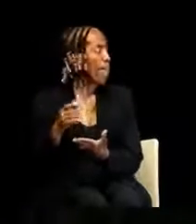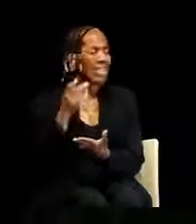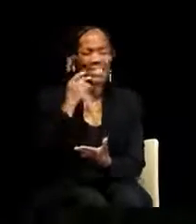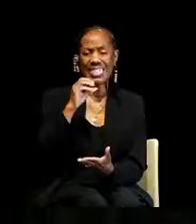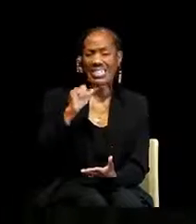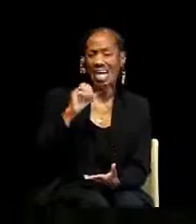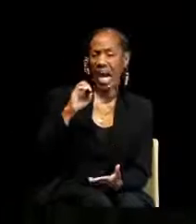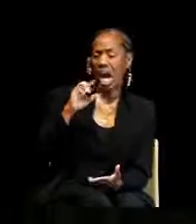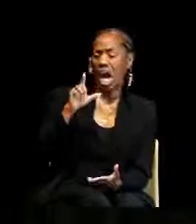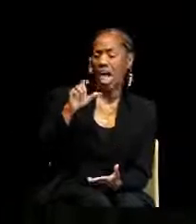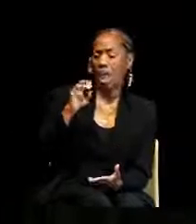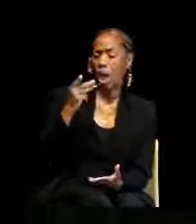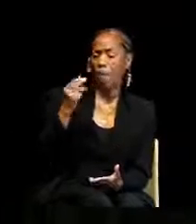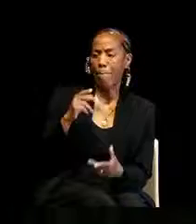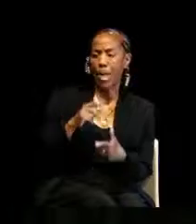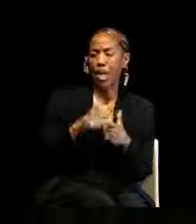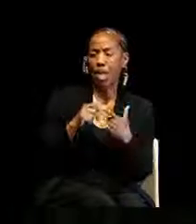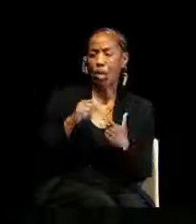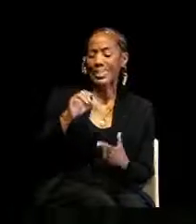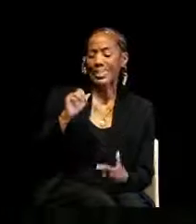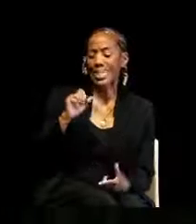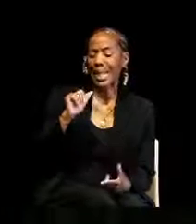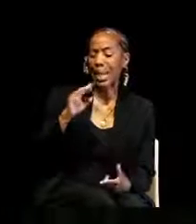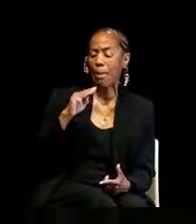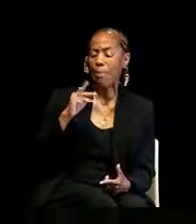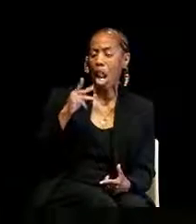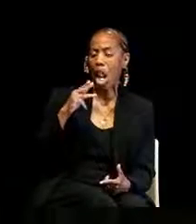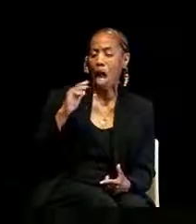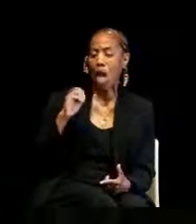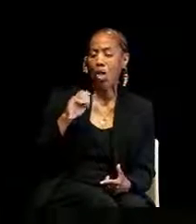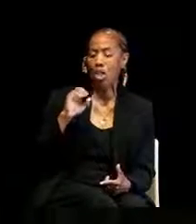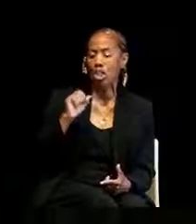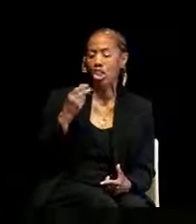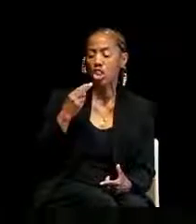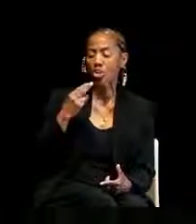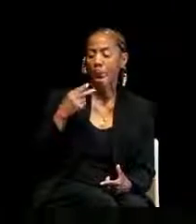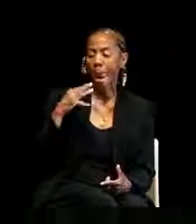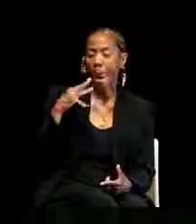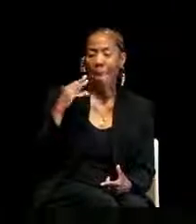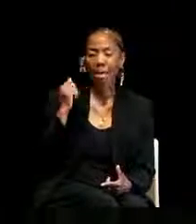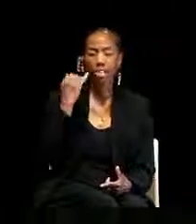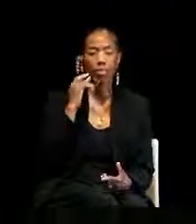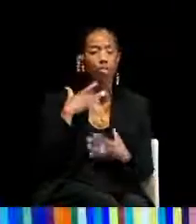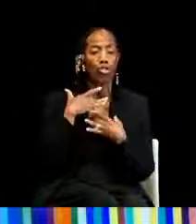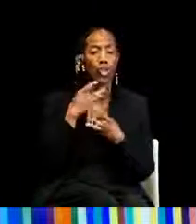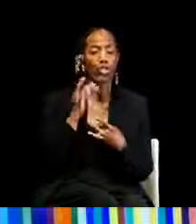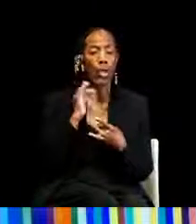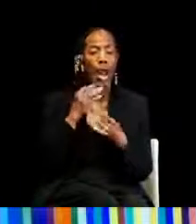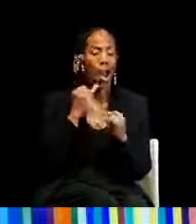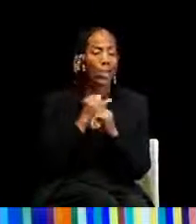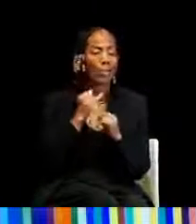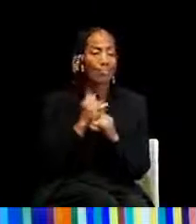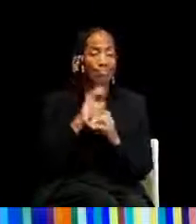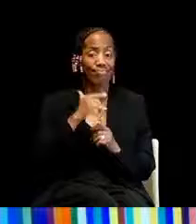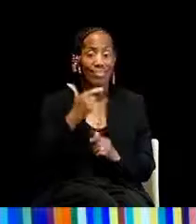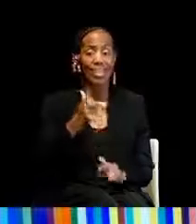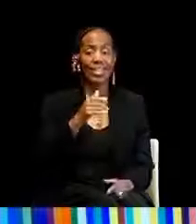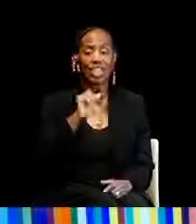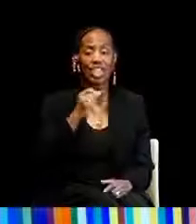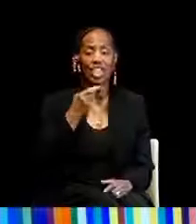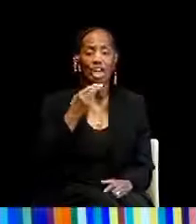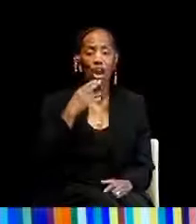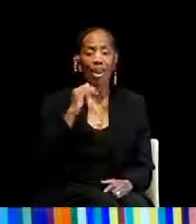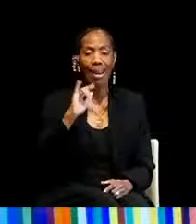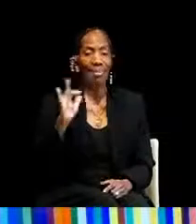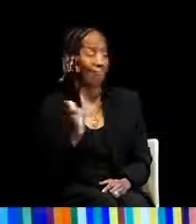Solomon, Simone, or Sharina, if you're interested in the Institute. Thanks. Yeah, go ahead, Sharina. I just want to say I love